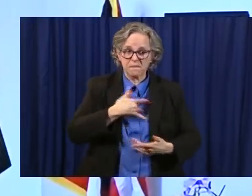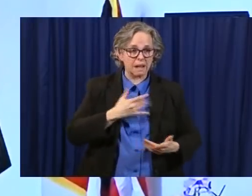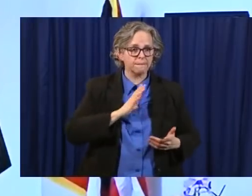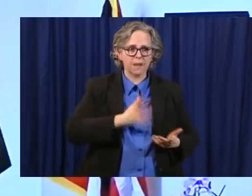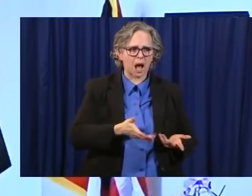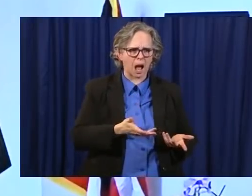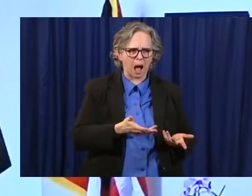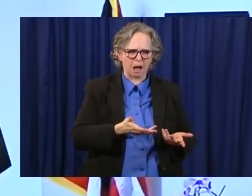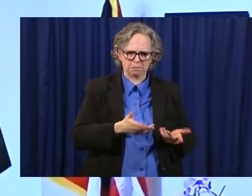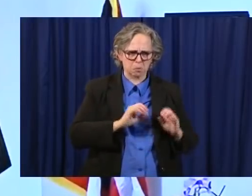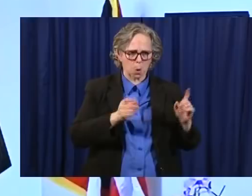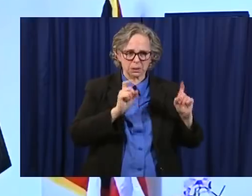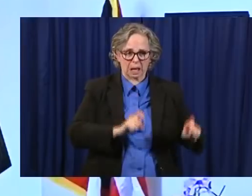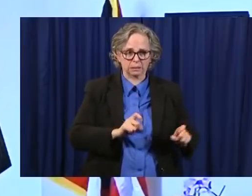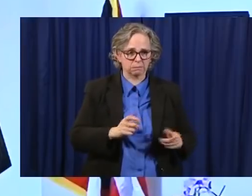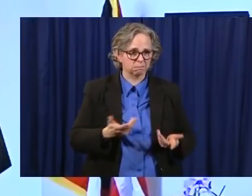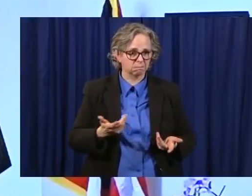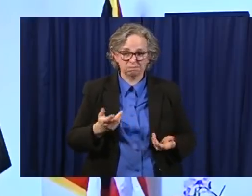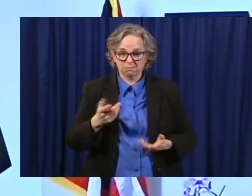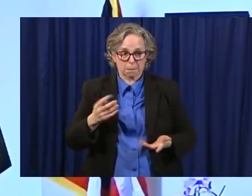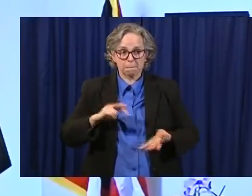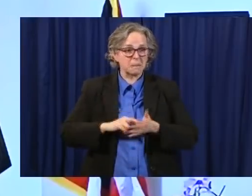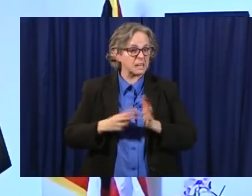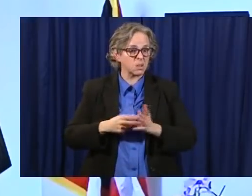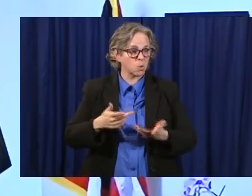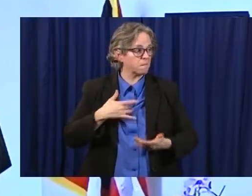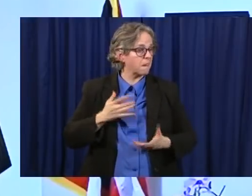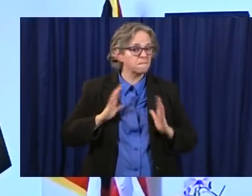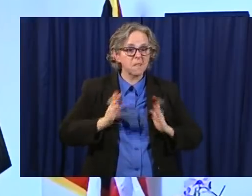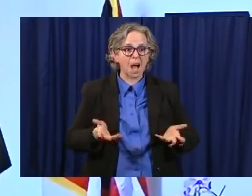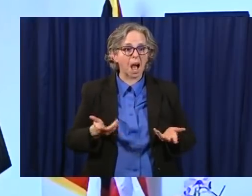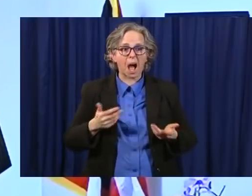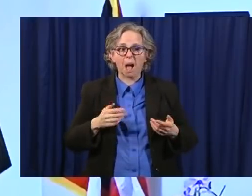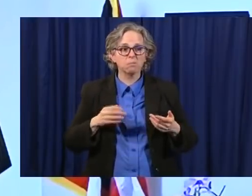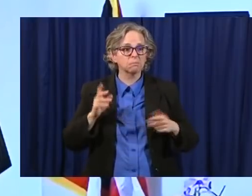can just walk in and get a test if you're feeling fine. And so